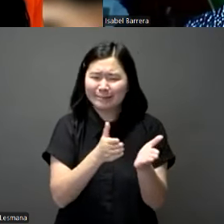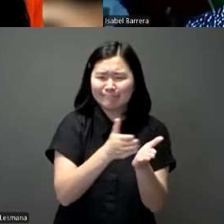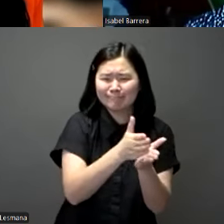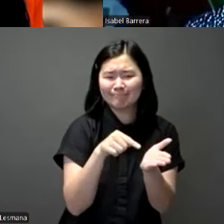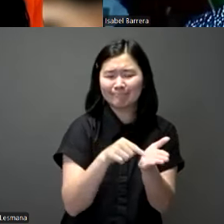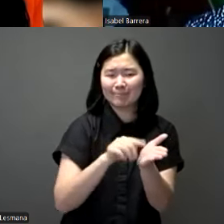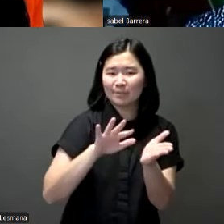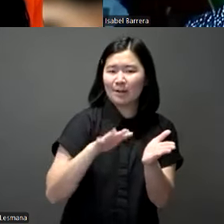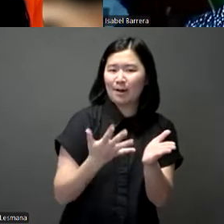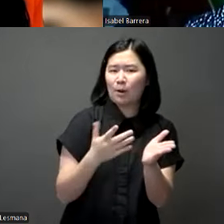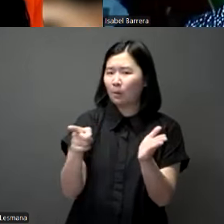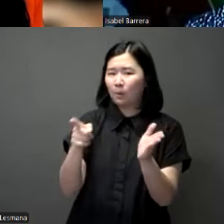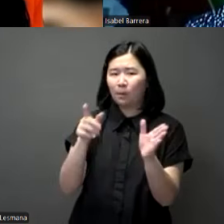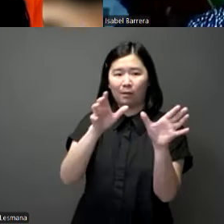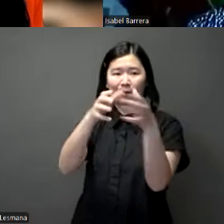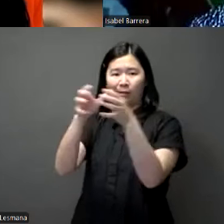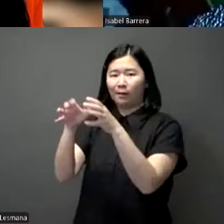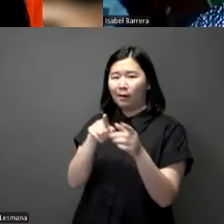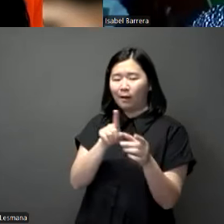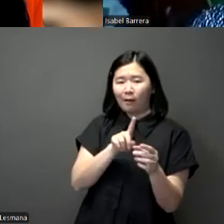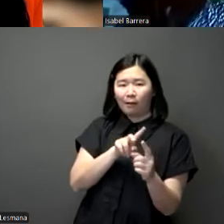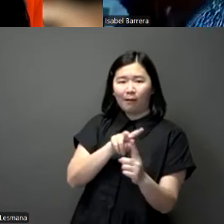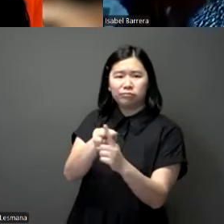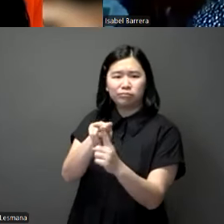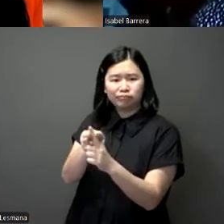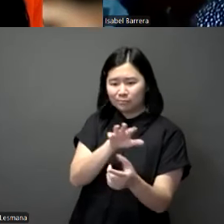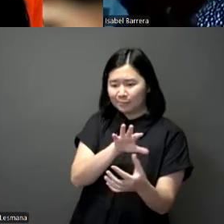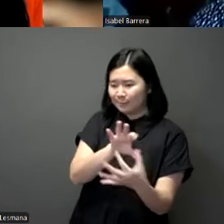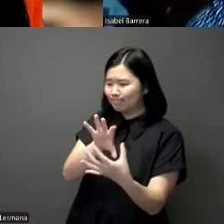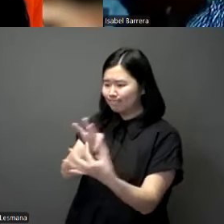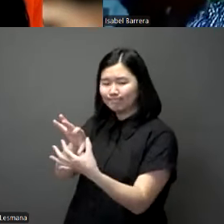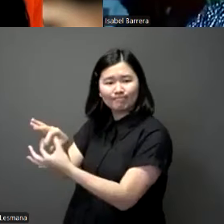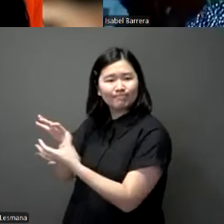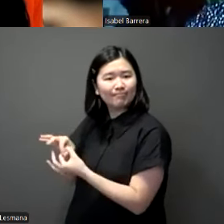address challenges in disease elimination initiatives?